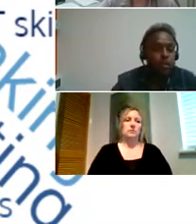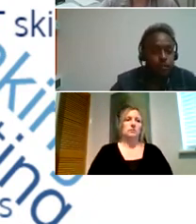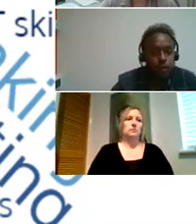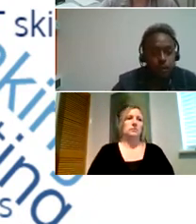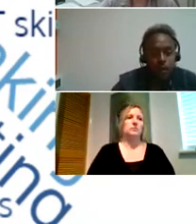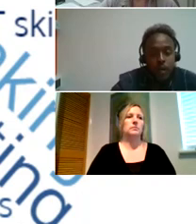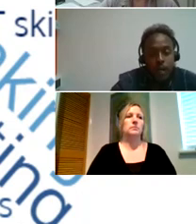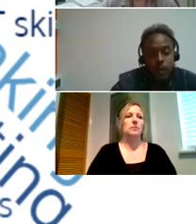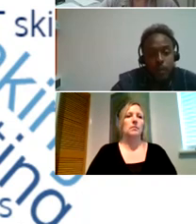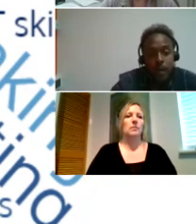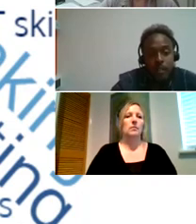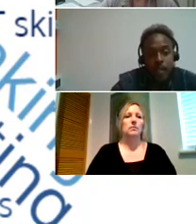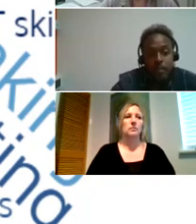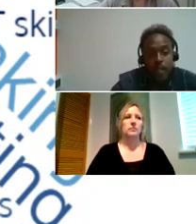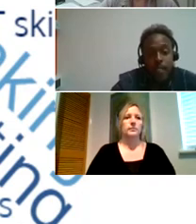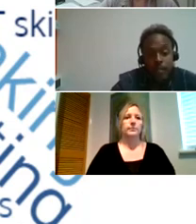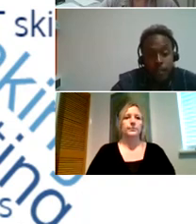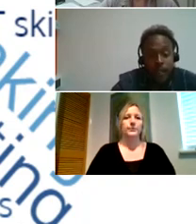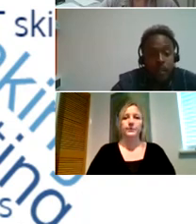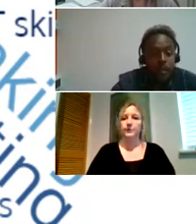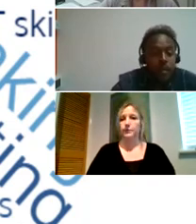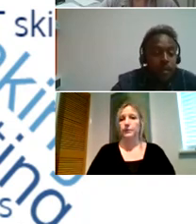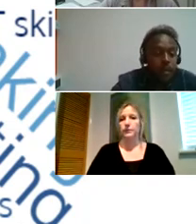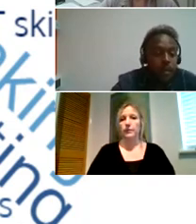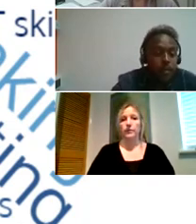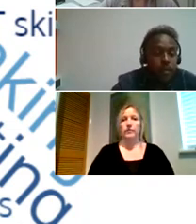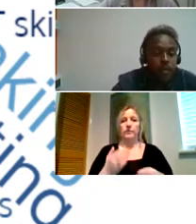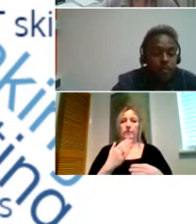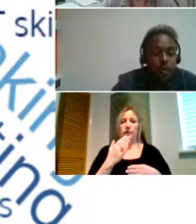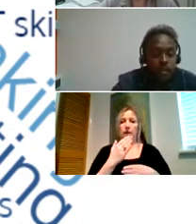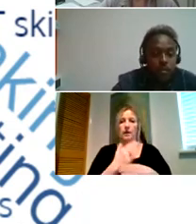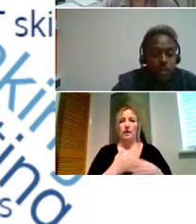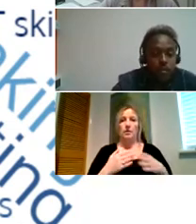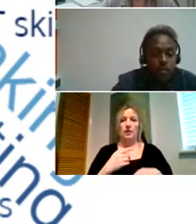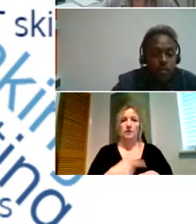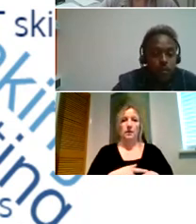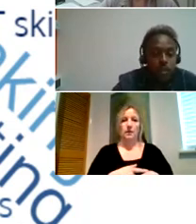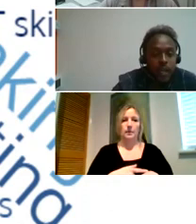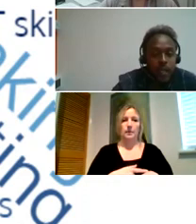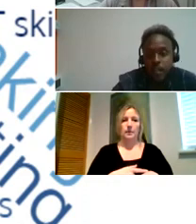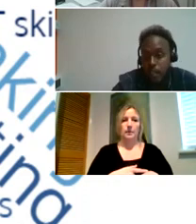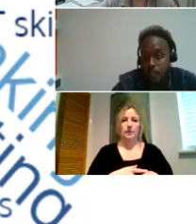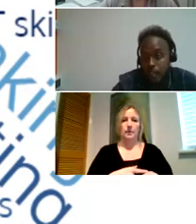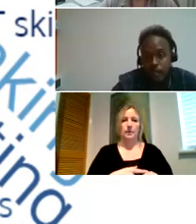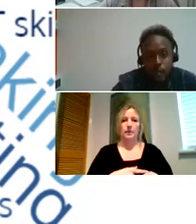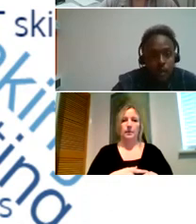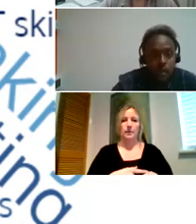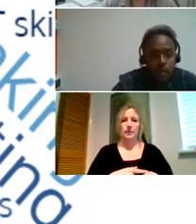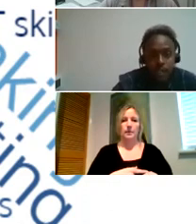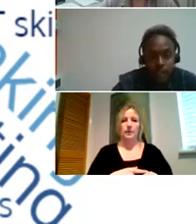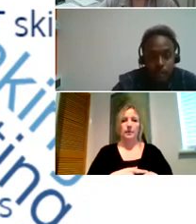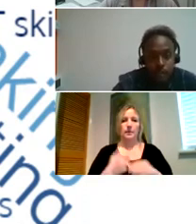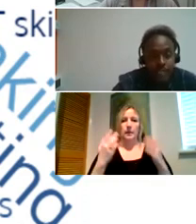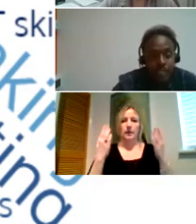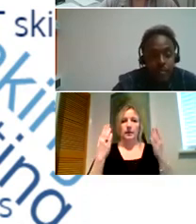please. So for our part-time evening, so for the pre-entry courses, we this is again for